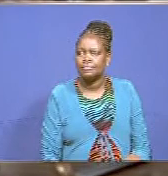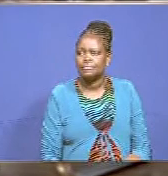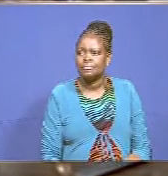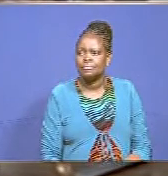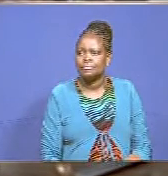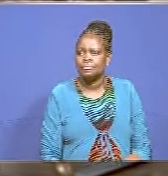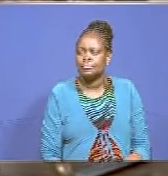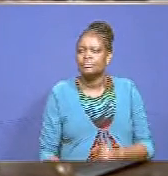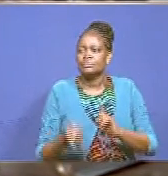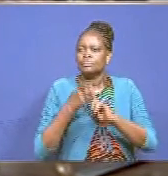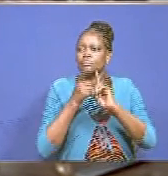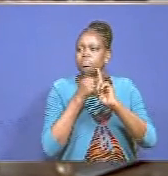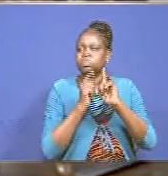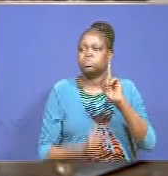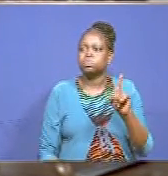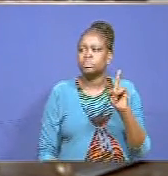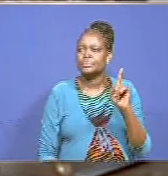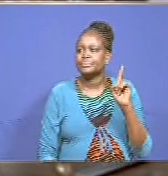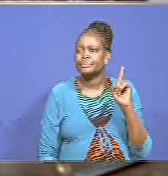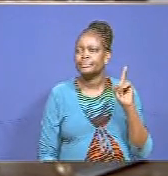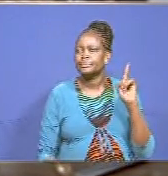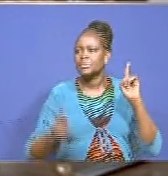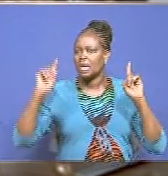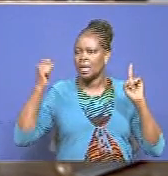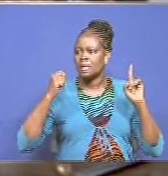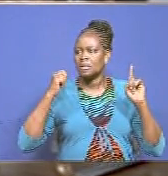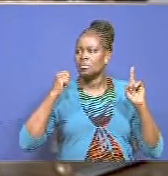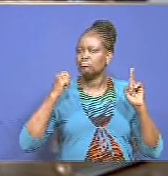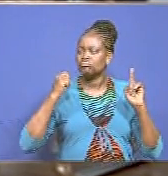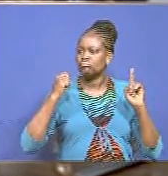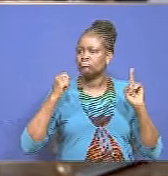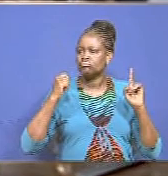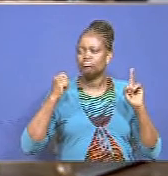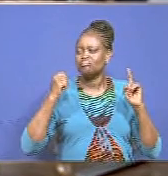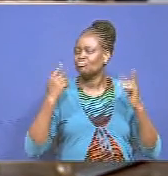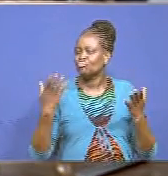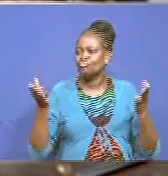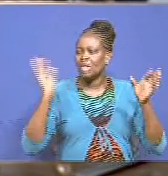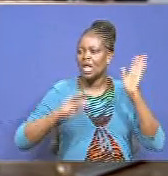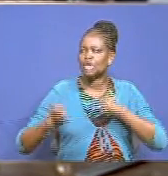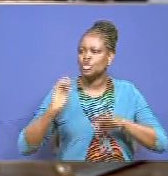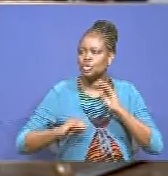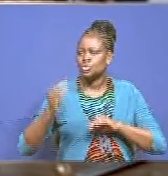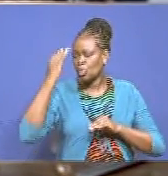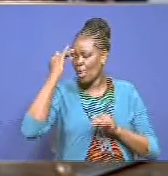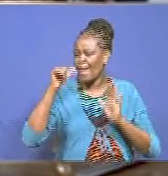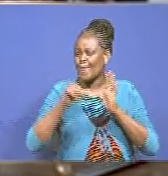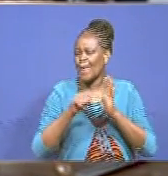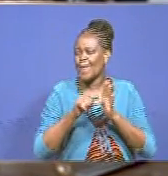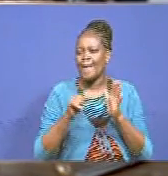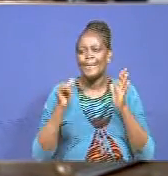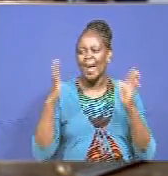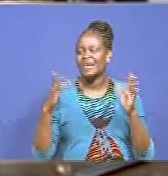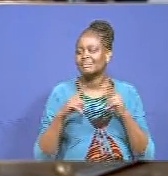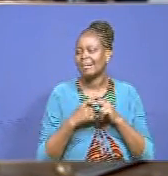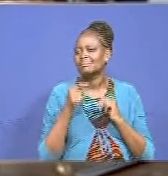The first thing actually that Kenyans should look into is this issue of election, because that's where the mess begins.